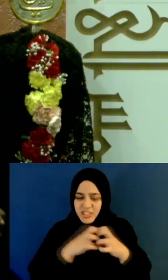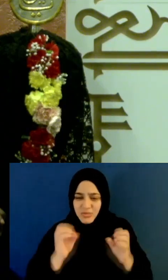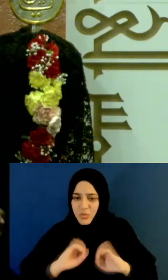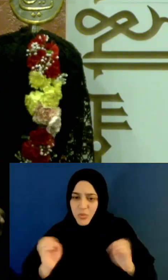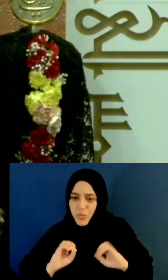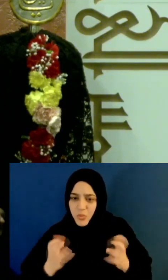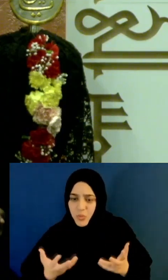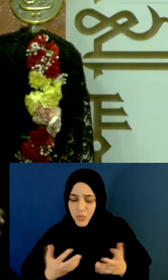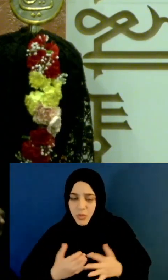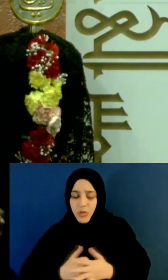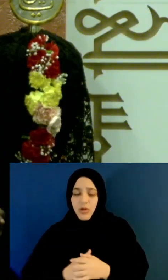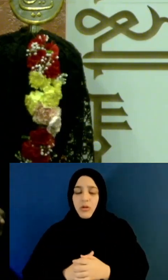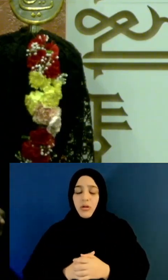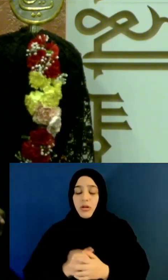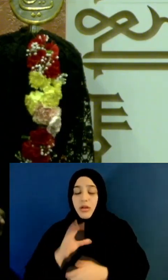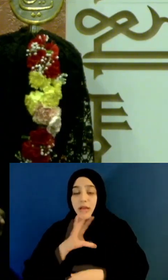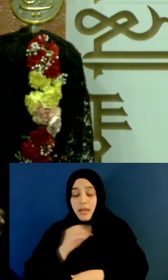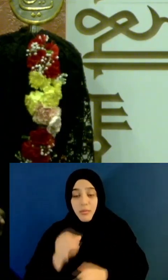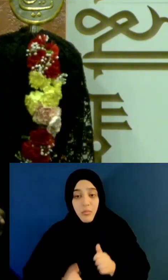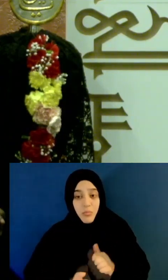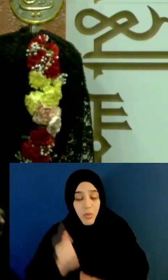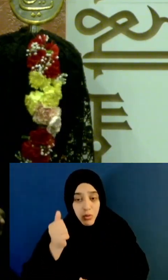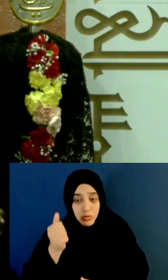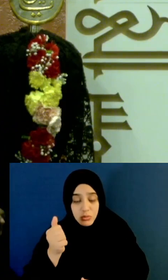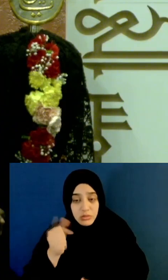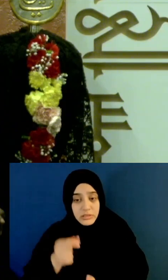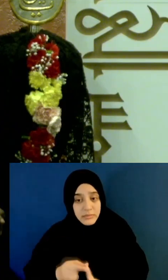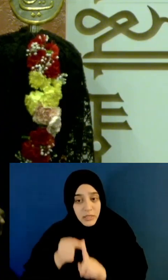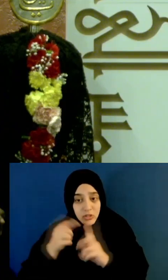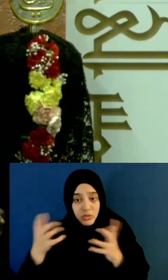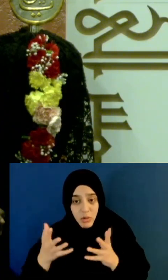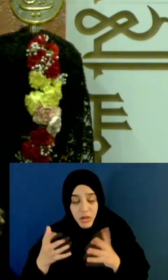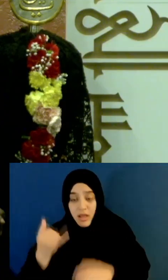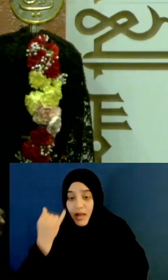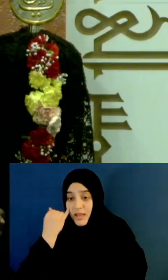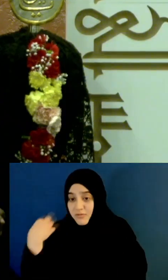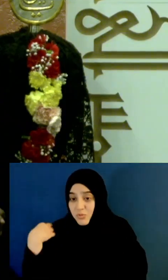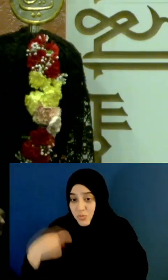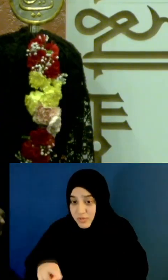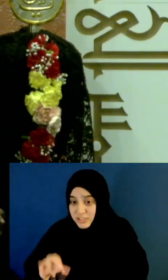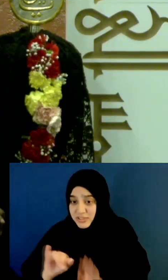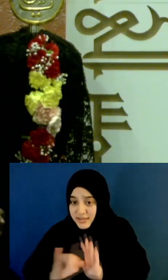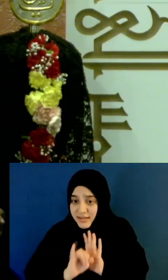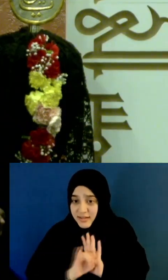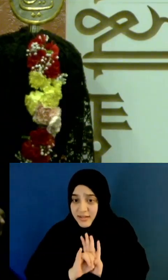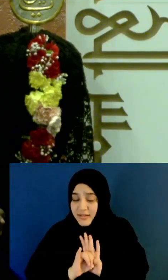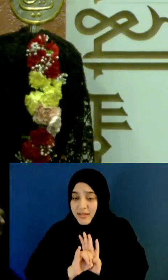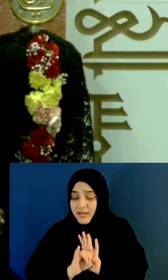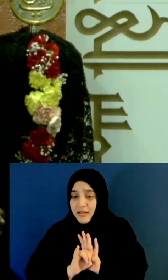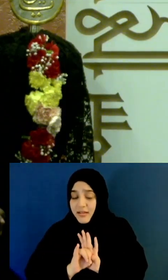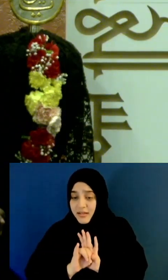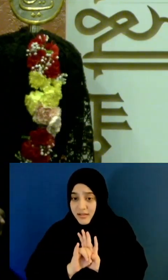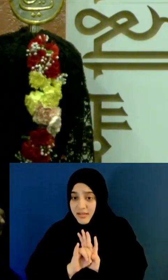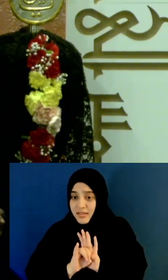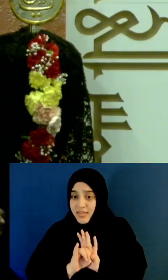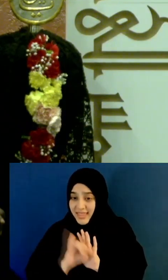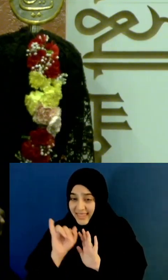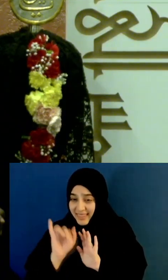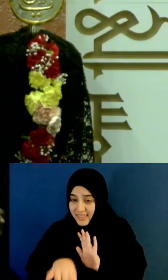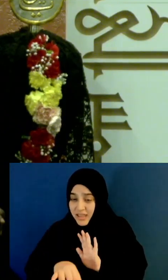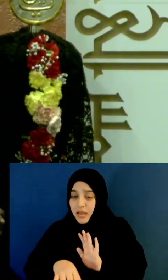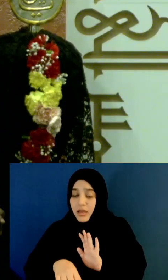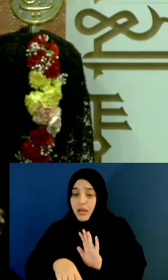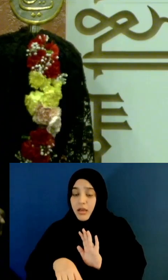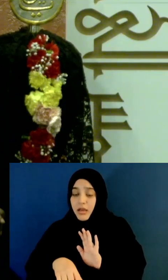And most especially, between religious identity and Western liberal